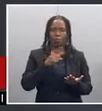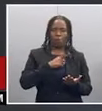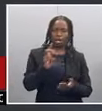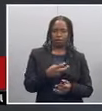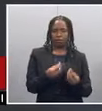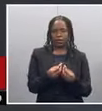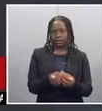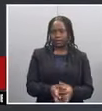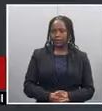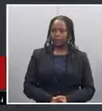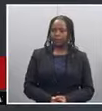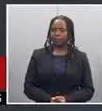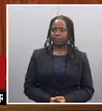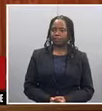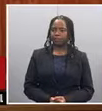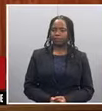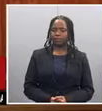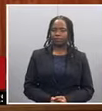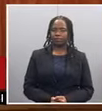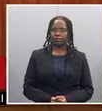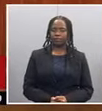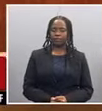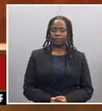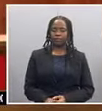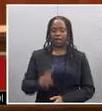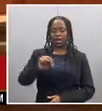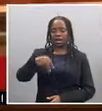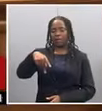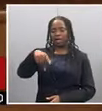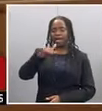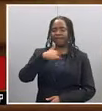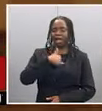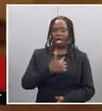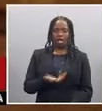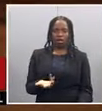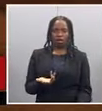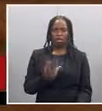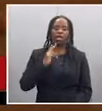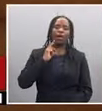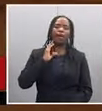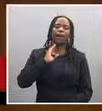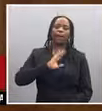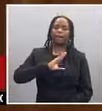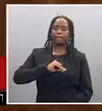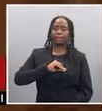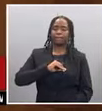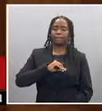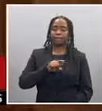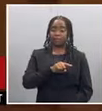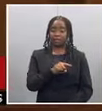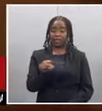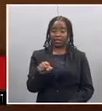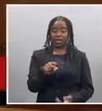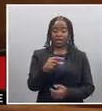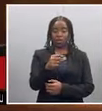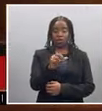Bates was in court. A defeat for the NPA, a victory for Gupta-linked people and companies here in the